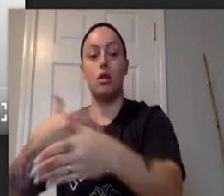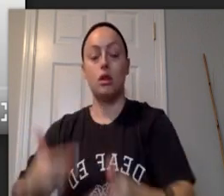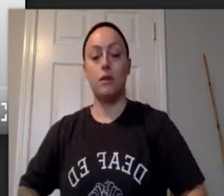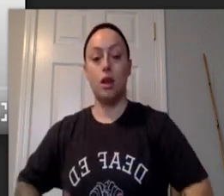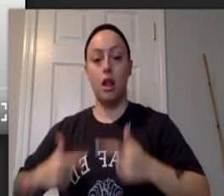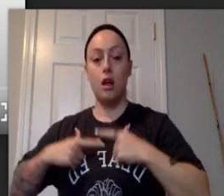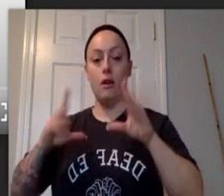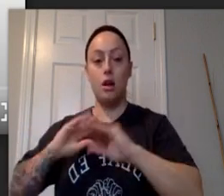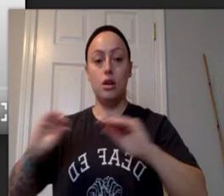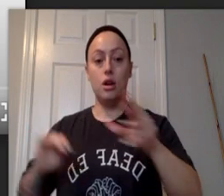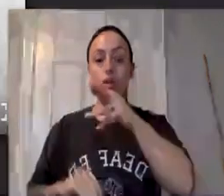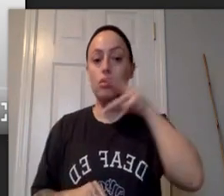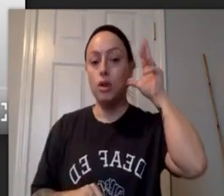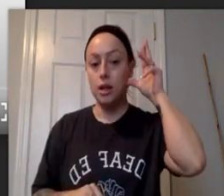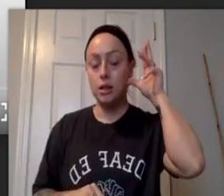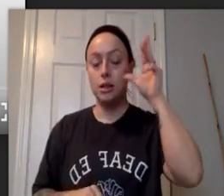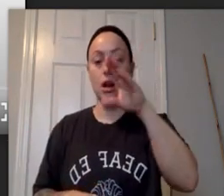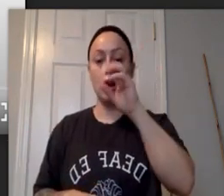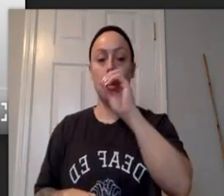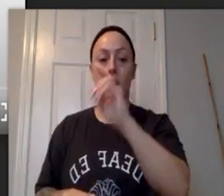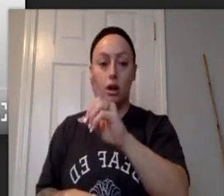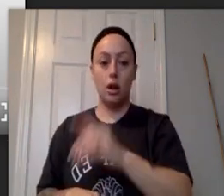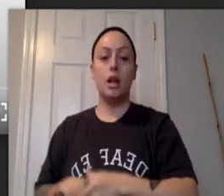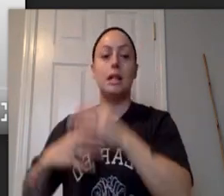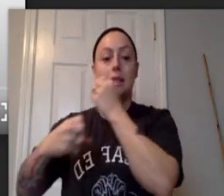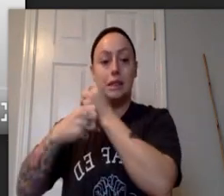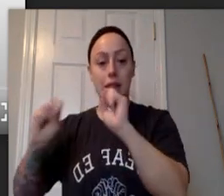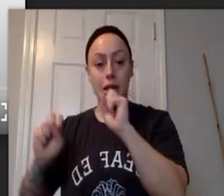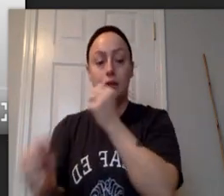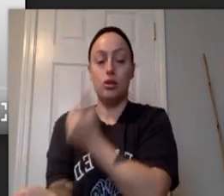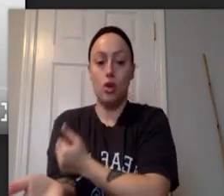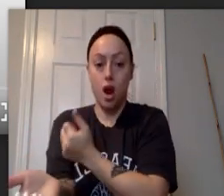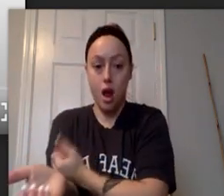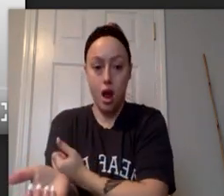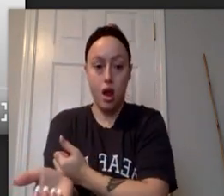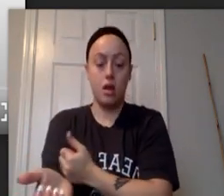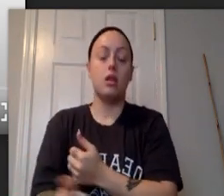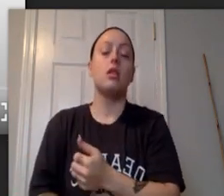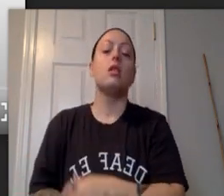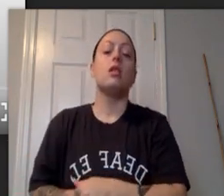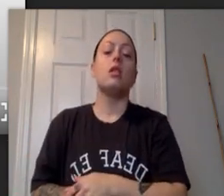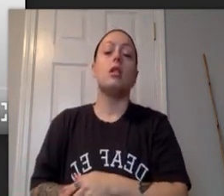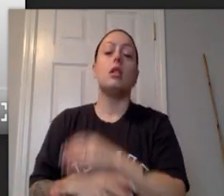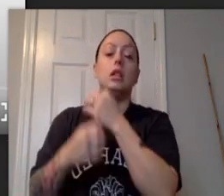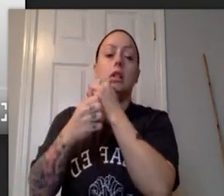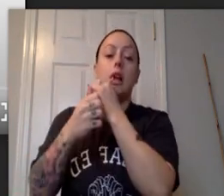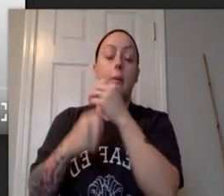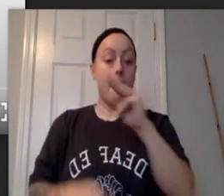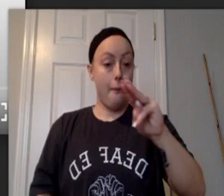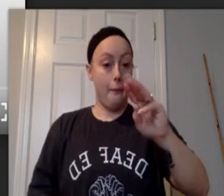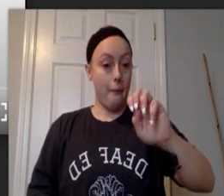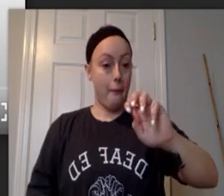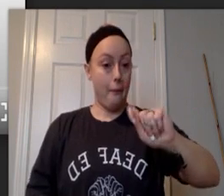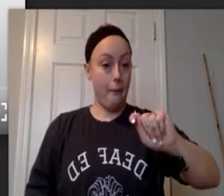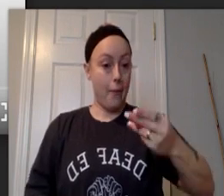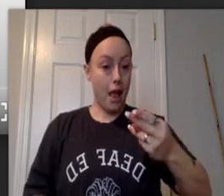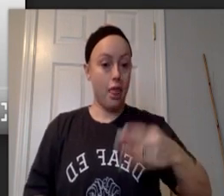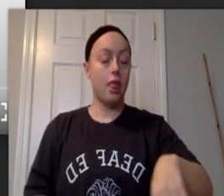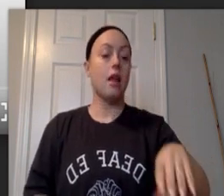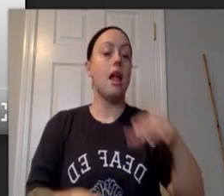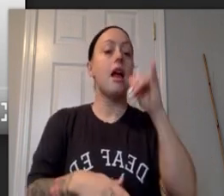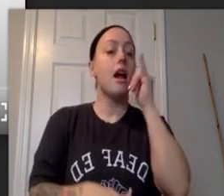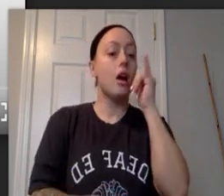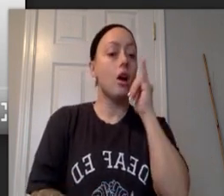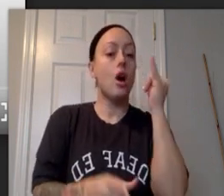of overdose or damage to your bodies. It is actually a safer drug than methamphetamine, a safer drug than alcohol or nicotine. It's